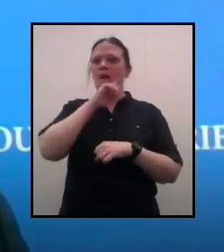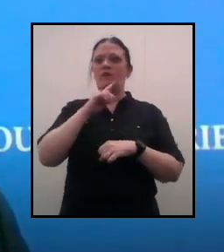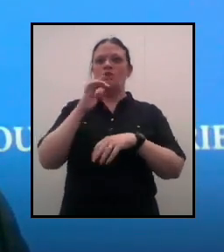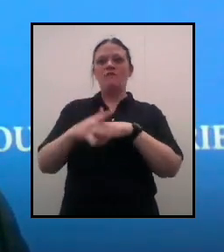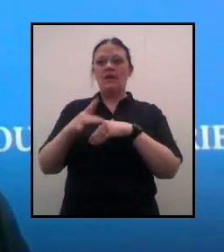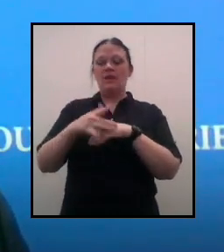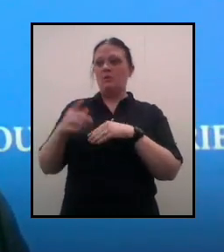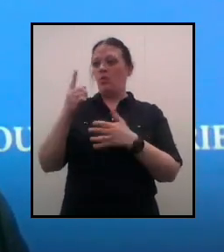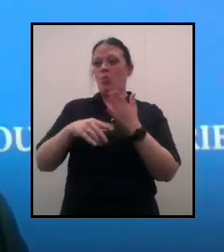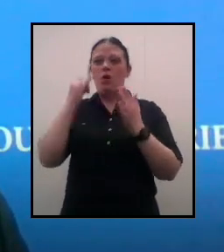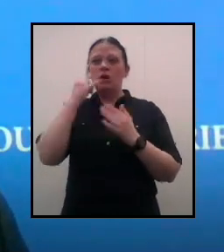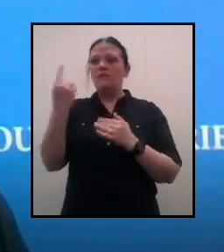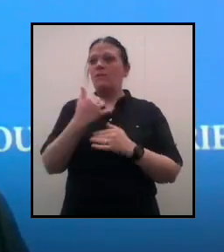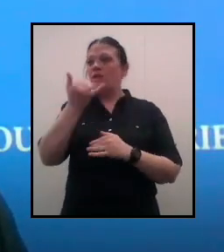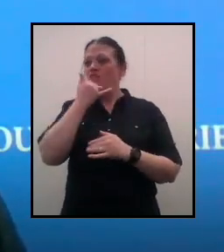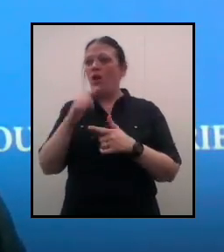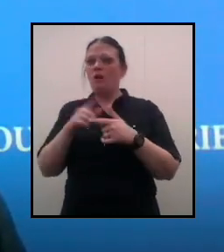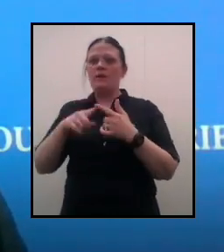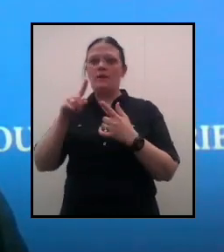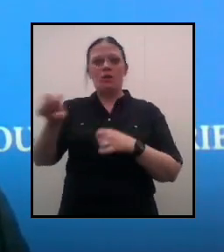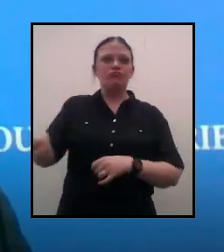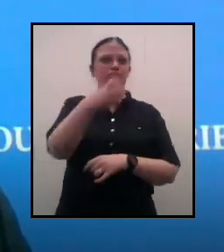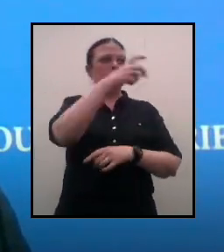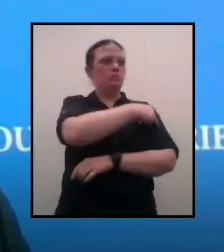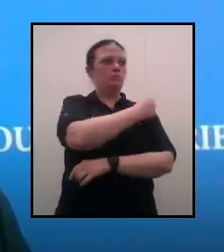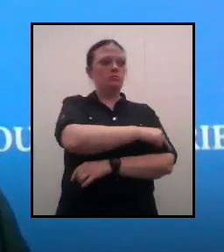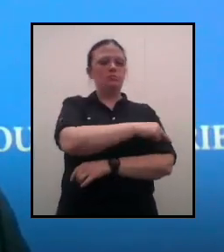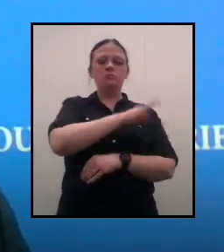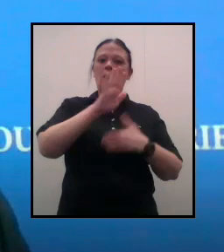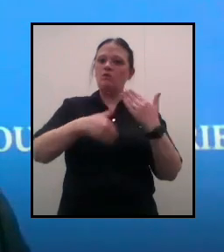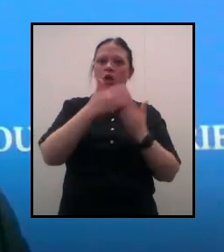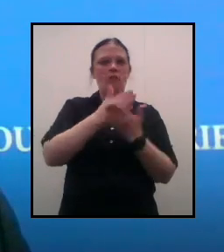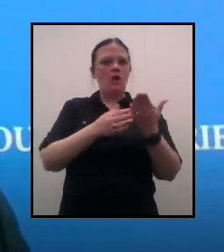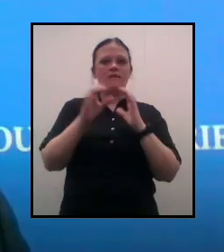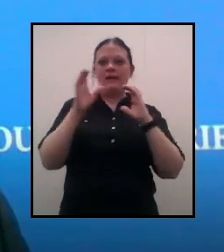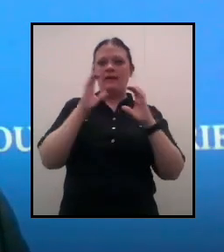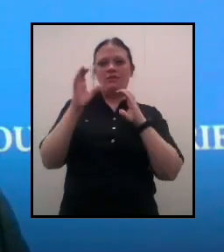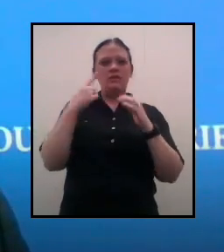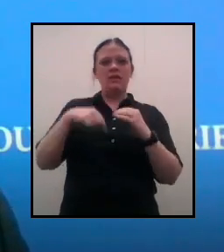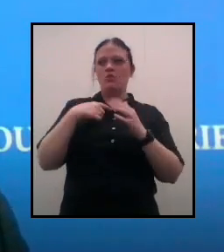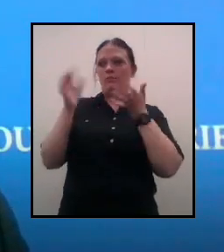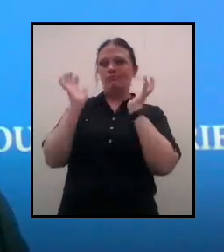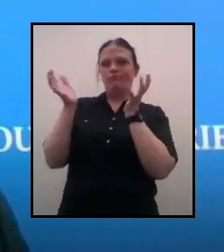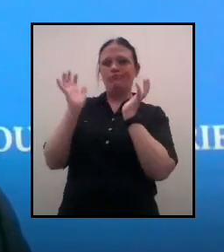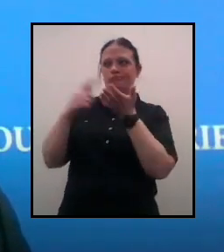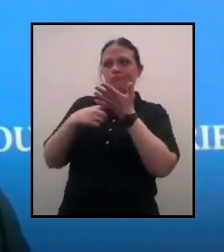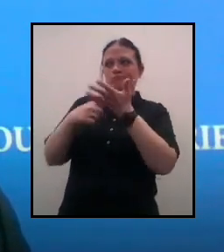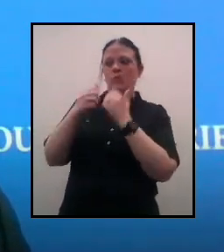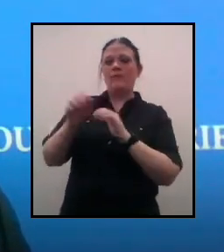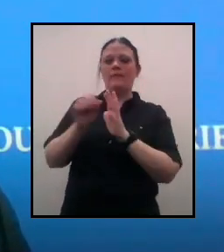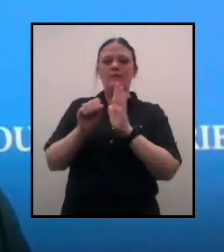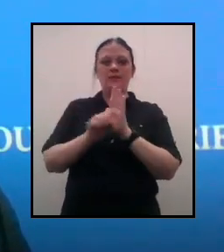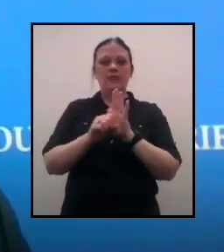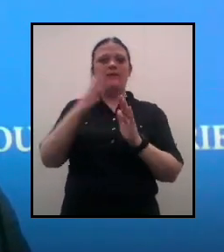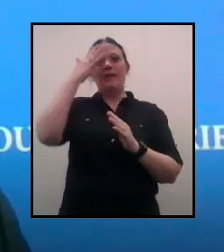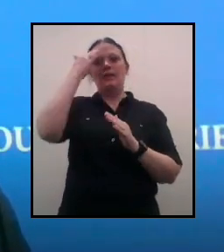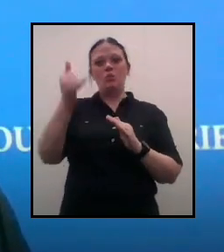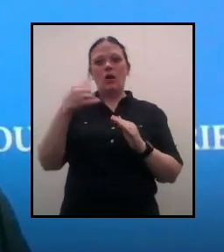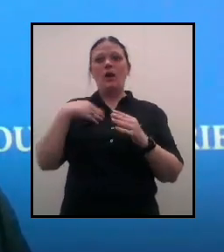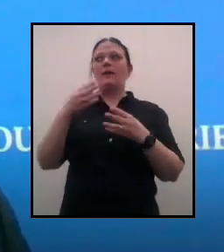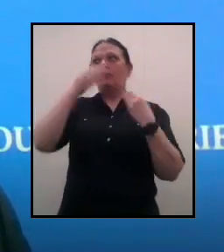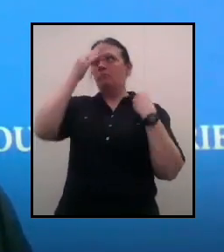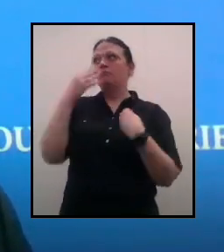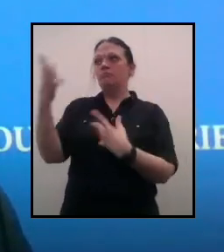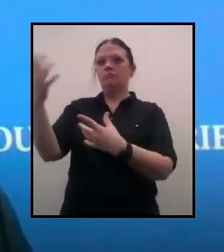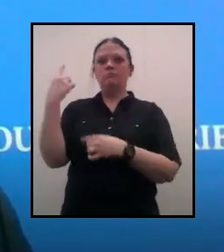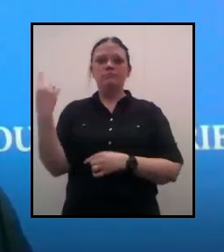with that surgery and they have to move them to a hospital. It's all part of the conversation that we've had with the state. That's why I've been providing updated information to